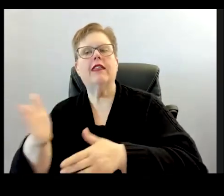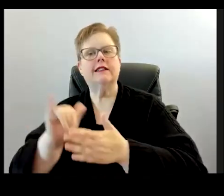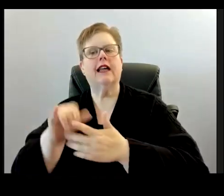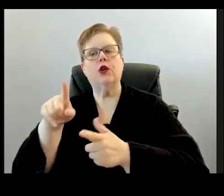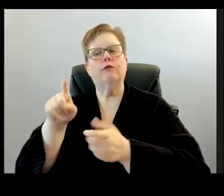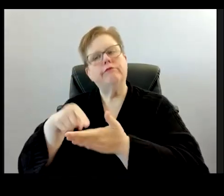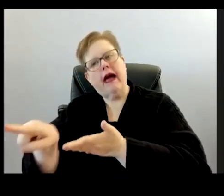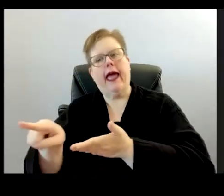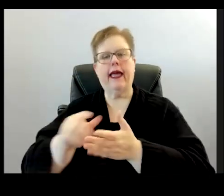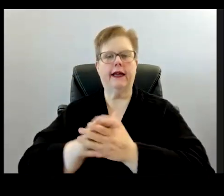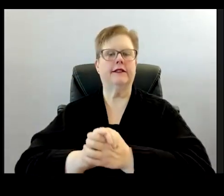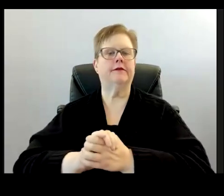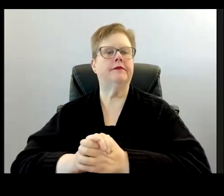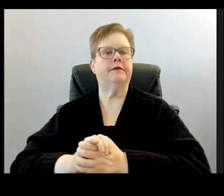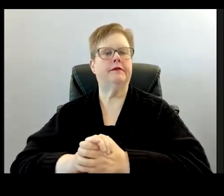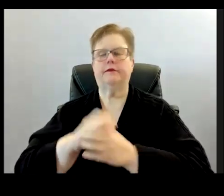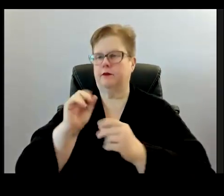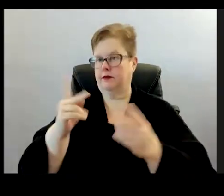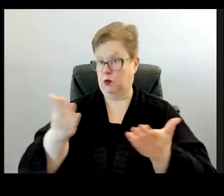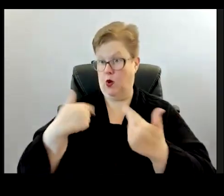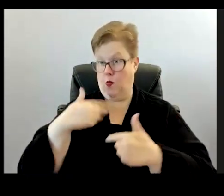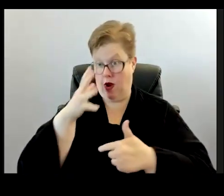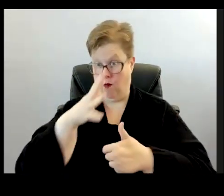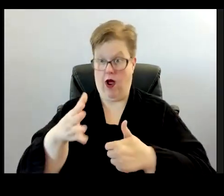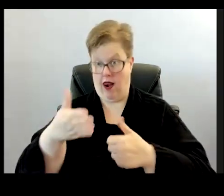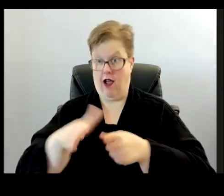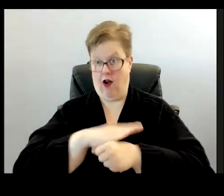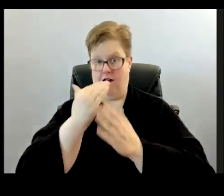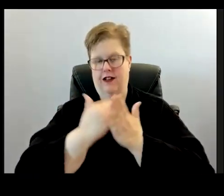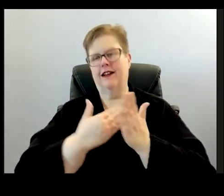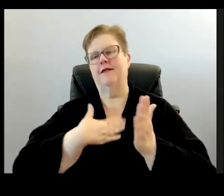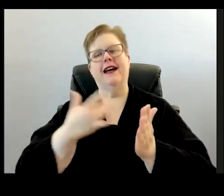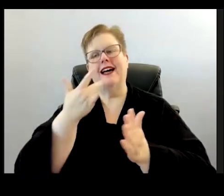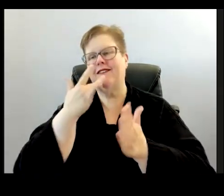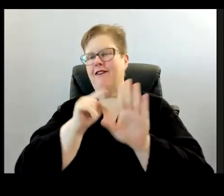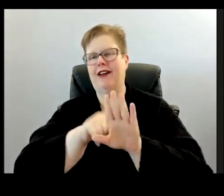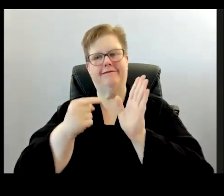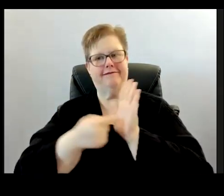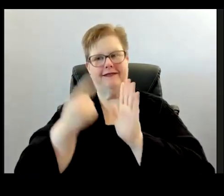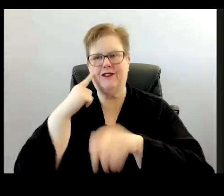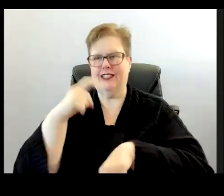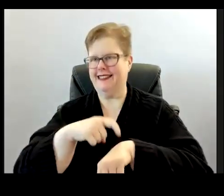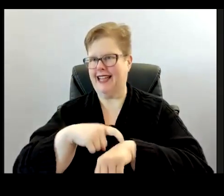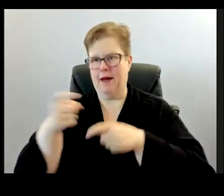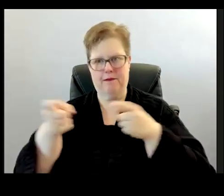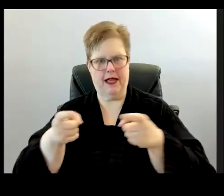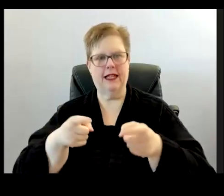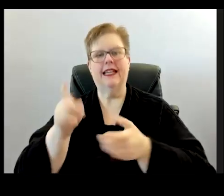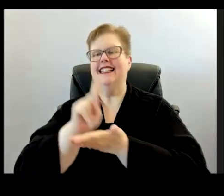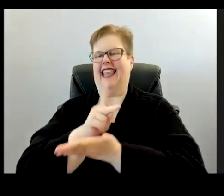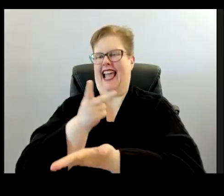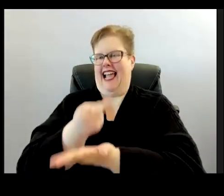versions. So here's what we'll cover. I have a favorite metaphor for time management. That is the